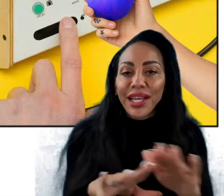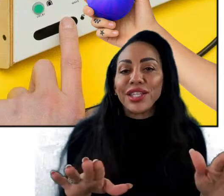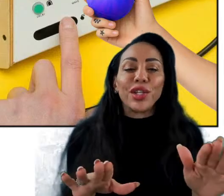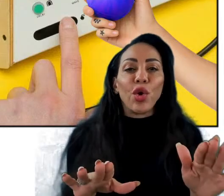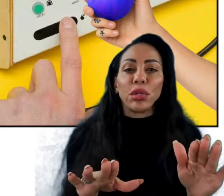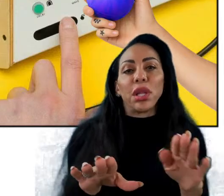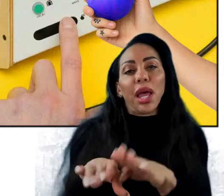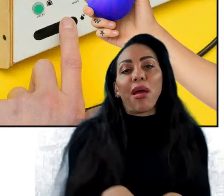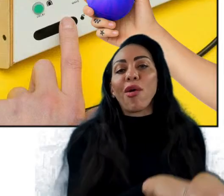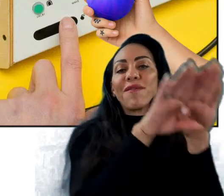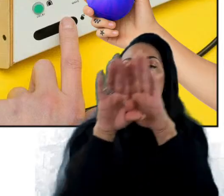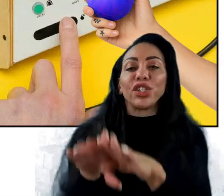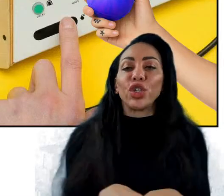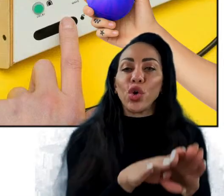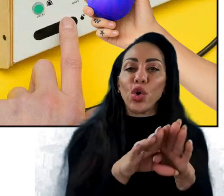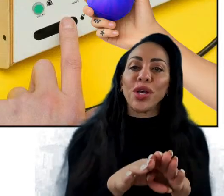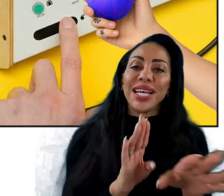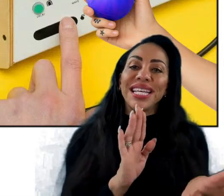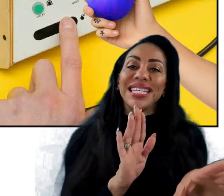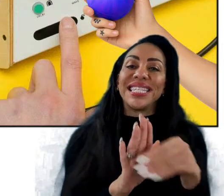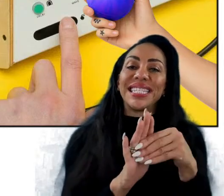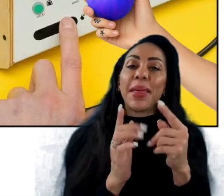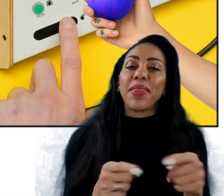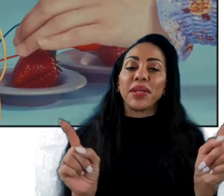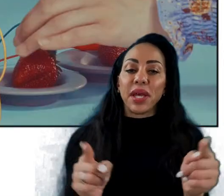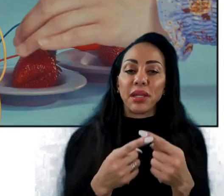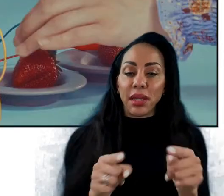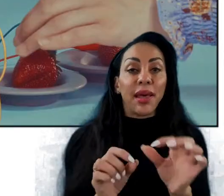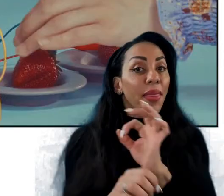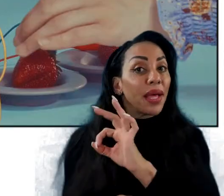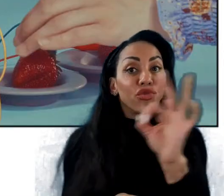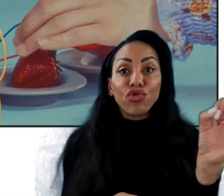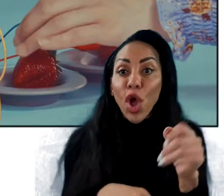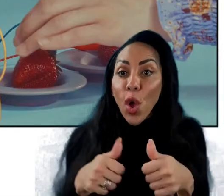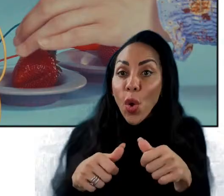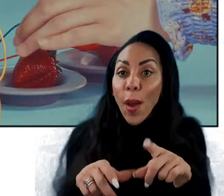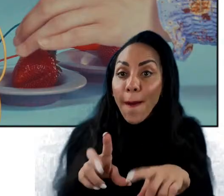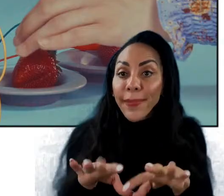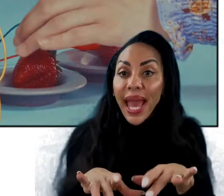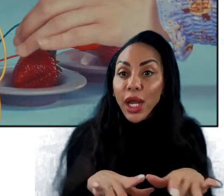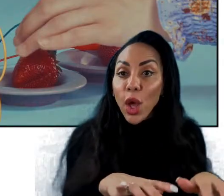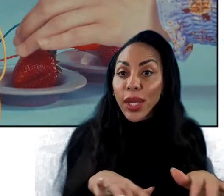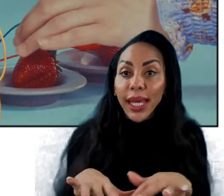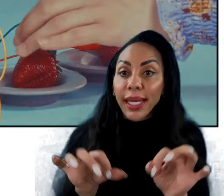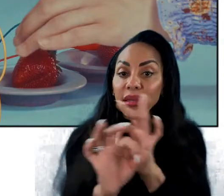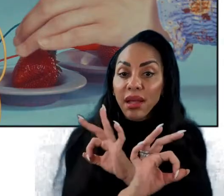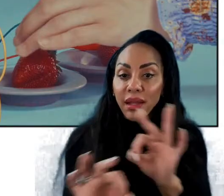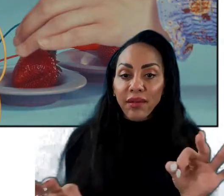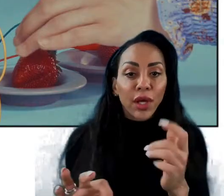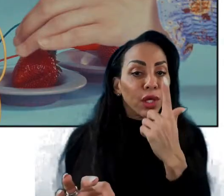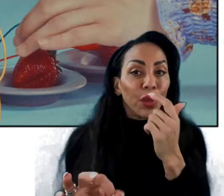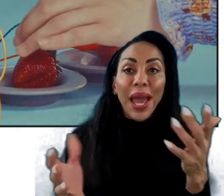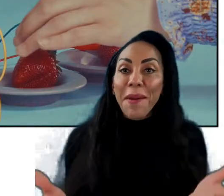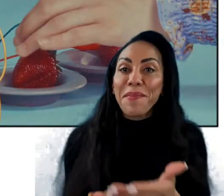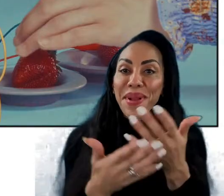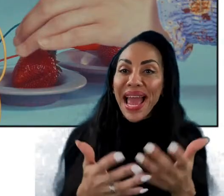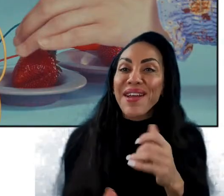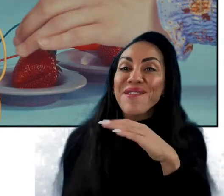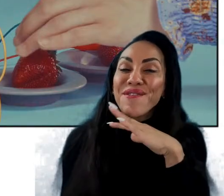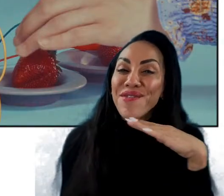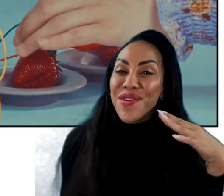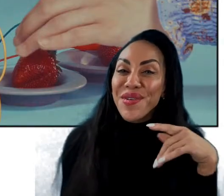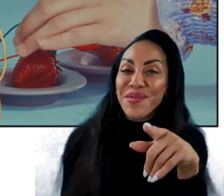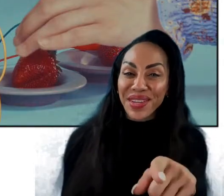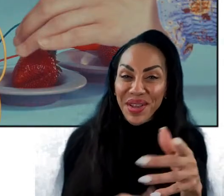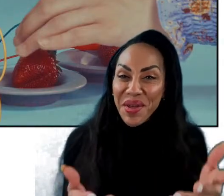amazing. And all of these examples, there's not a piano key in sight. You can also play fruit if you want to. This is an example of playing